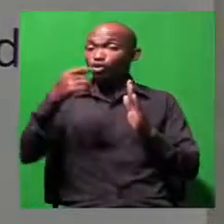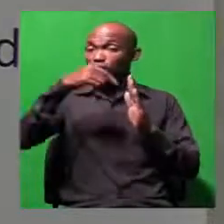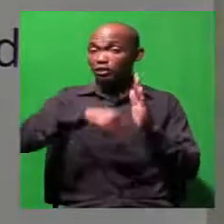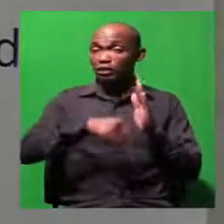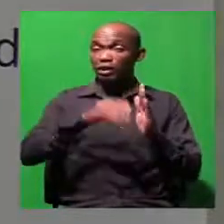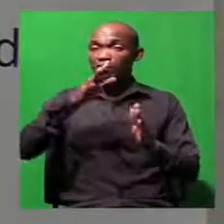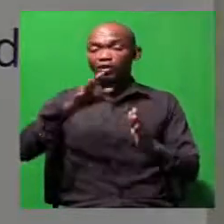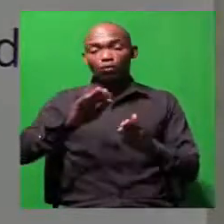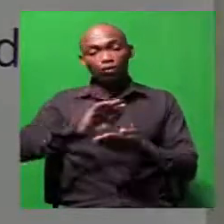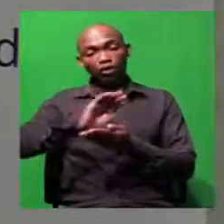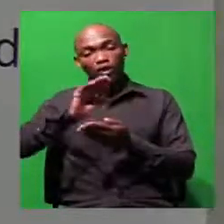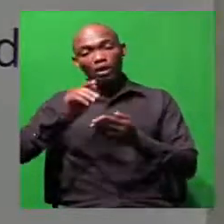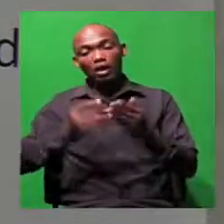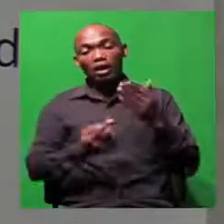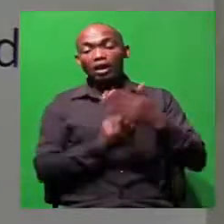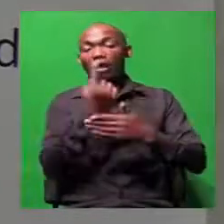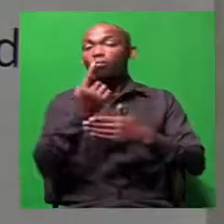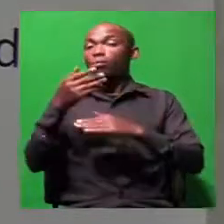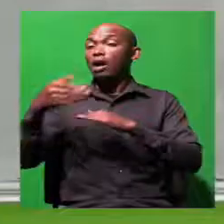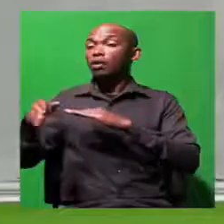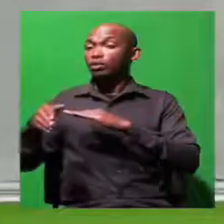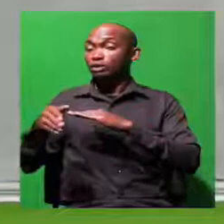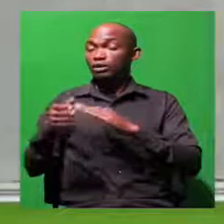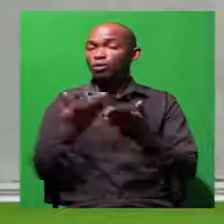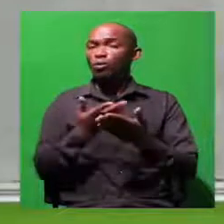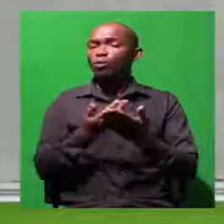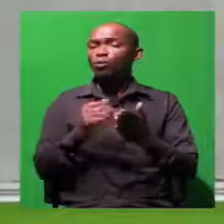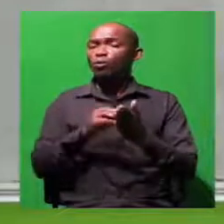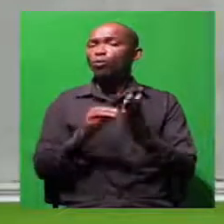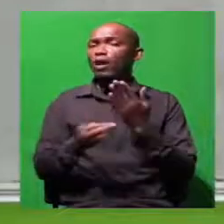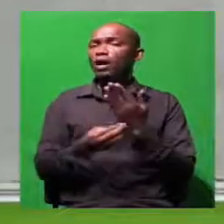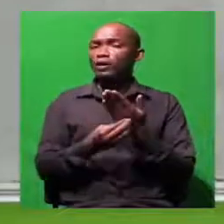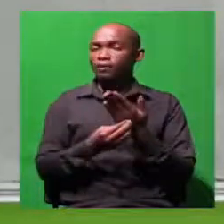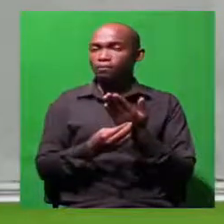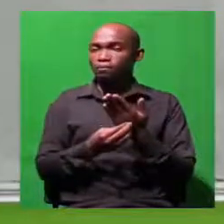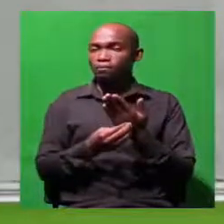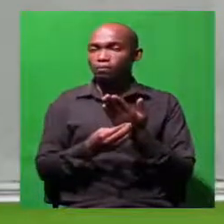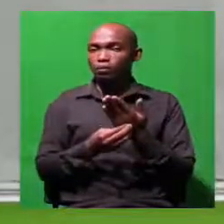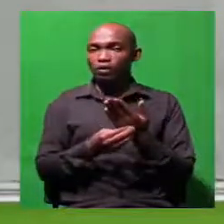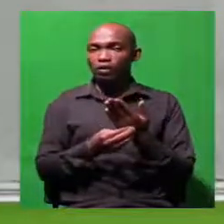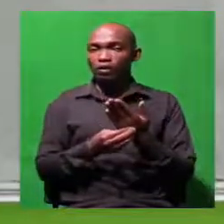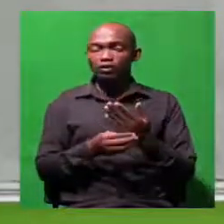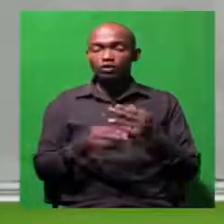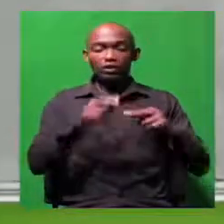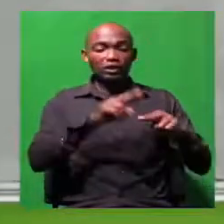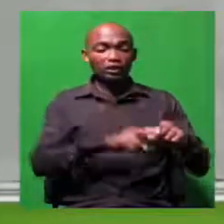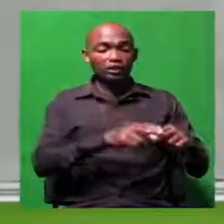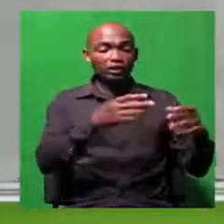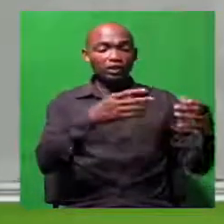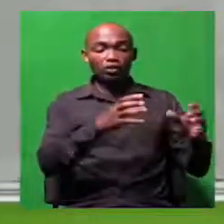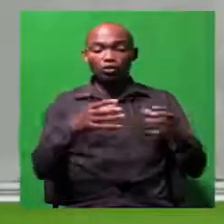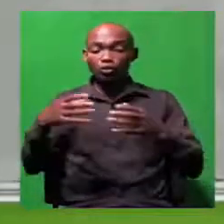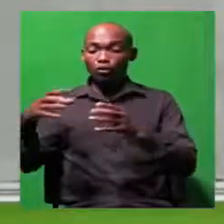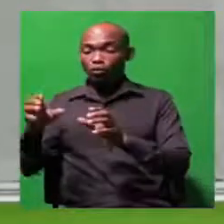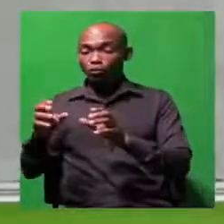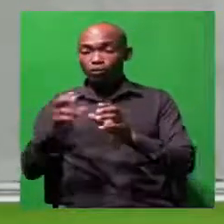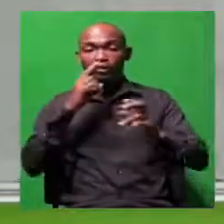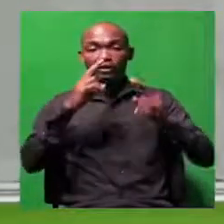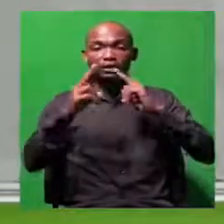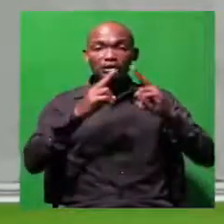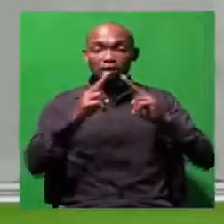immersed? So by the use of the group of 4, you can sit down in the group of